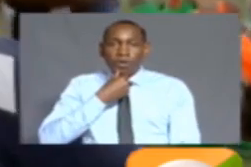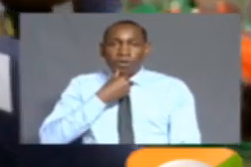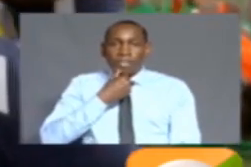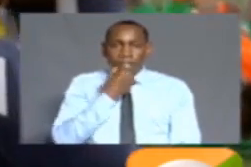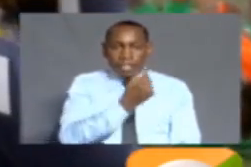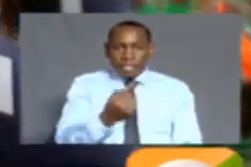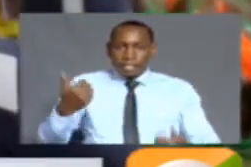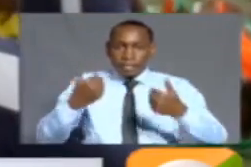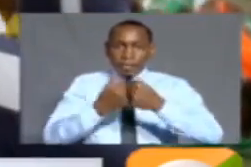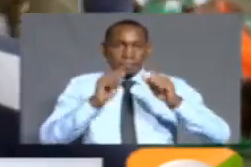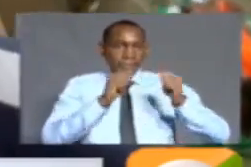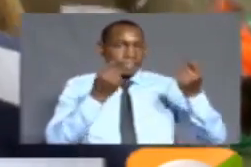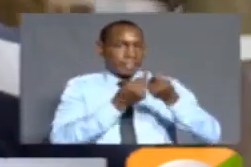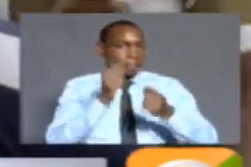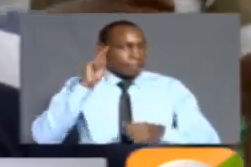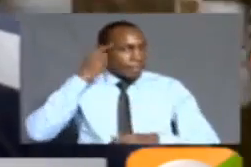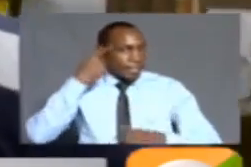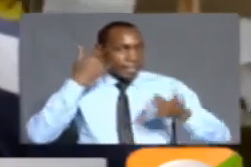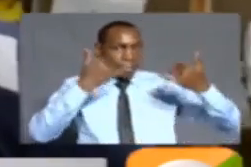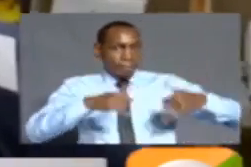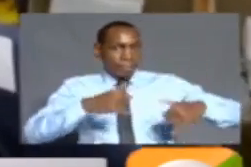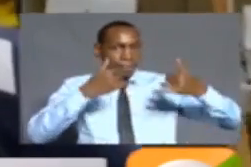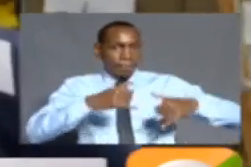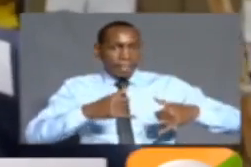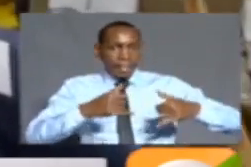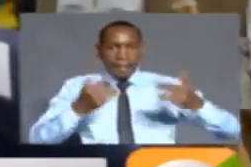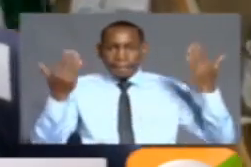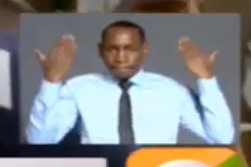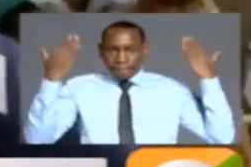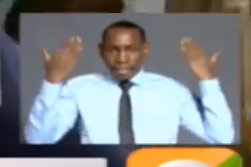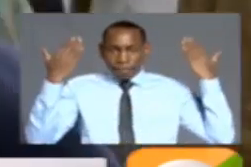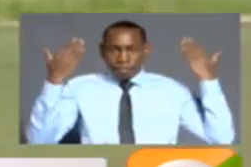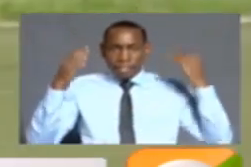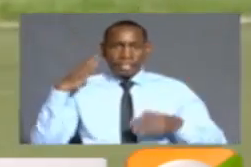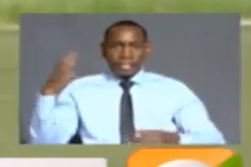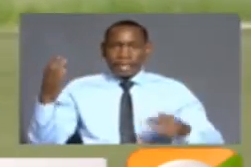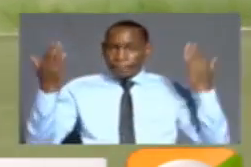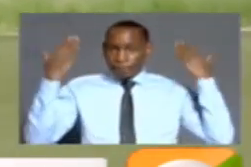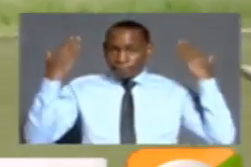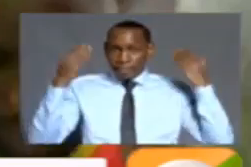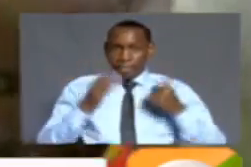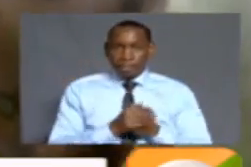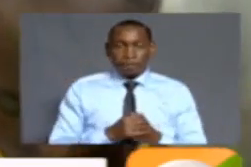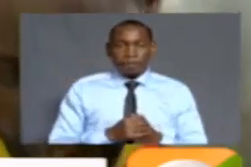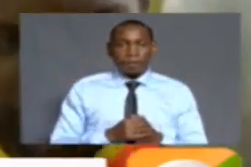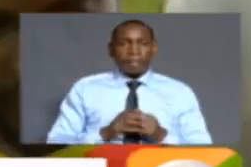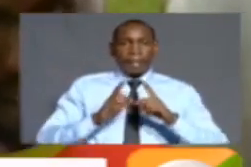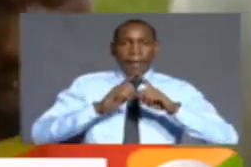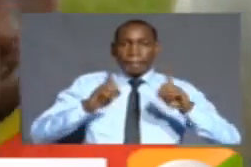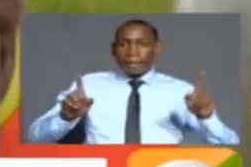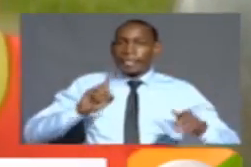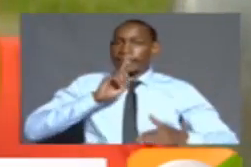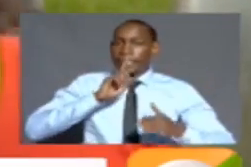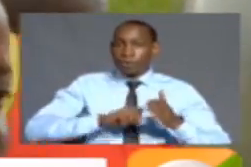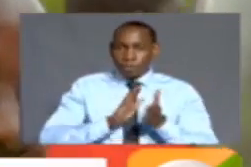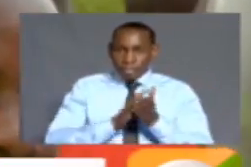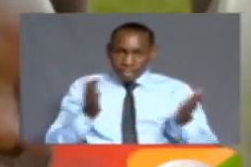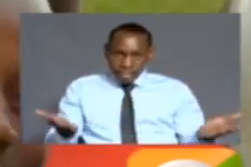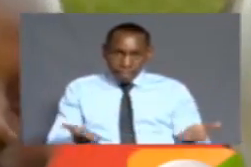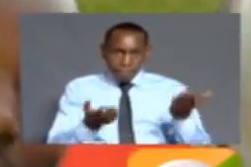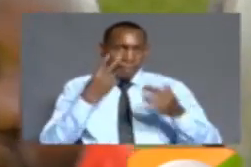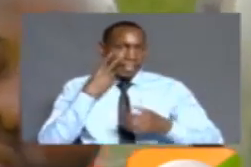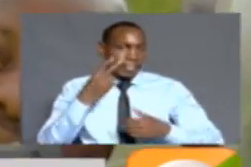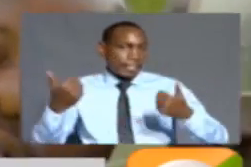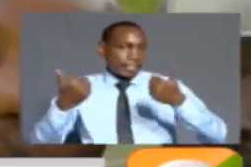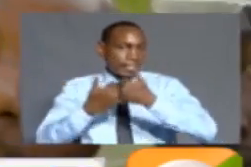other teams, they think they play cup final or Champions League final. Lakini naweza sema kuna improvement ukiangalia game zile